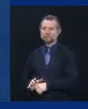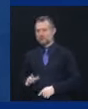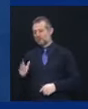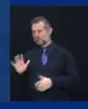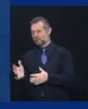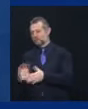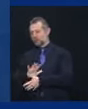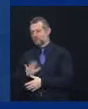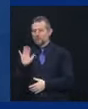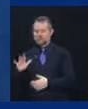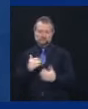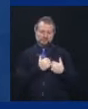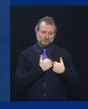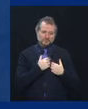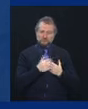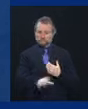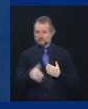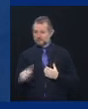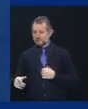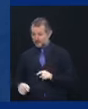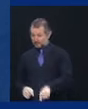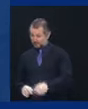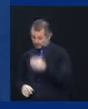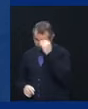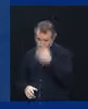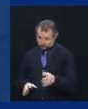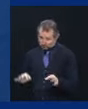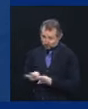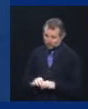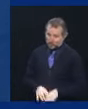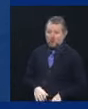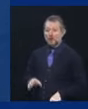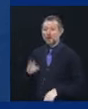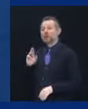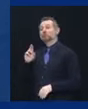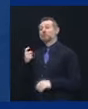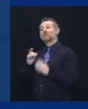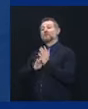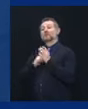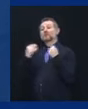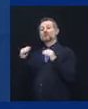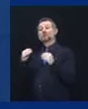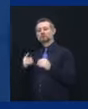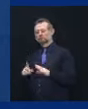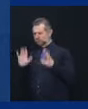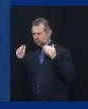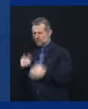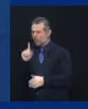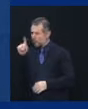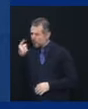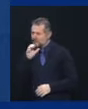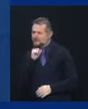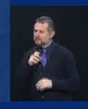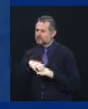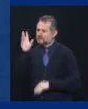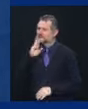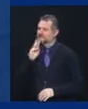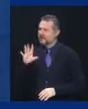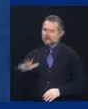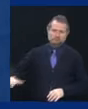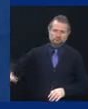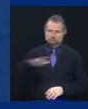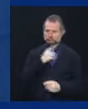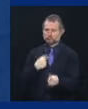important. Pharmacies are to be doing people who are 65 plus. Hospitals are to be doing